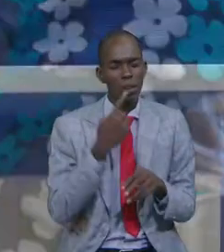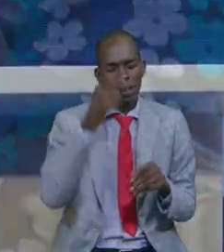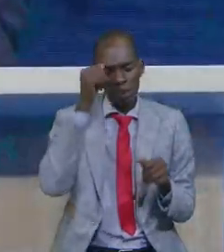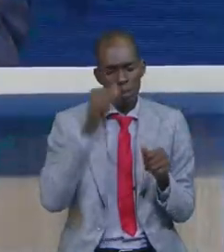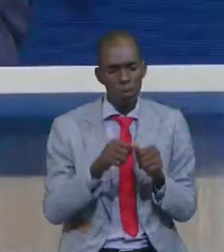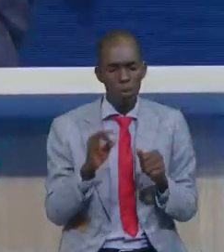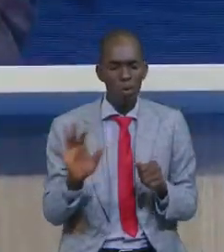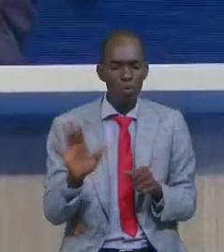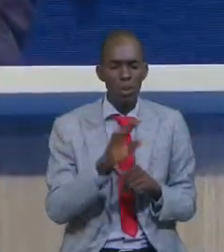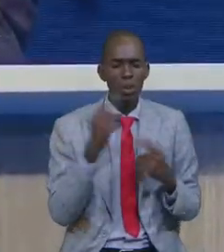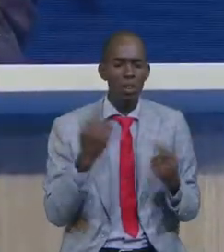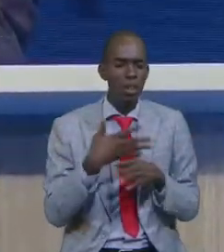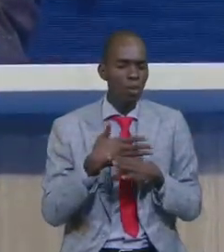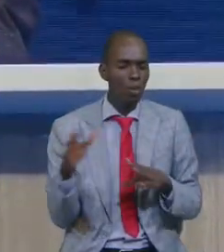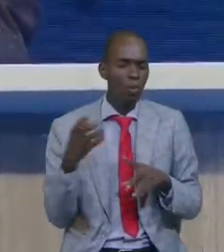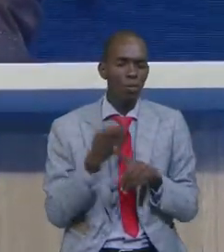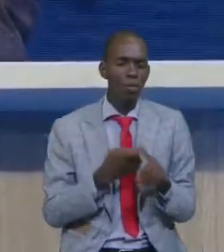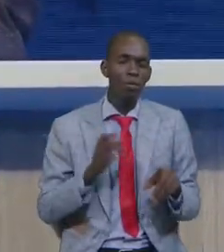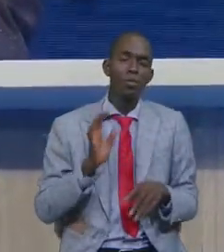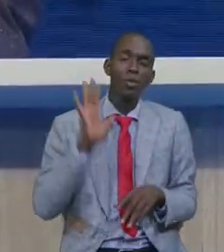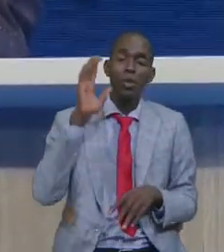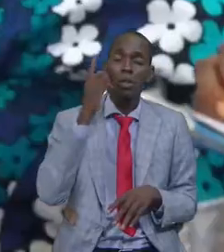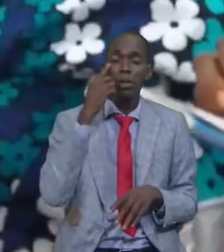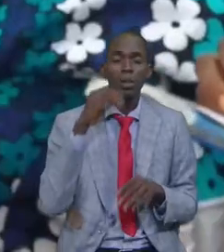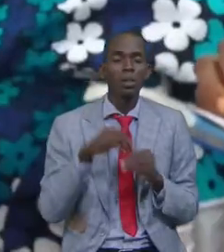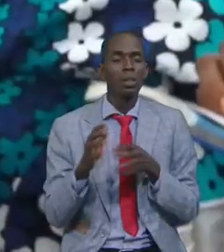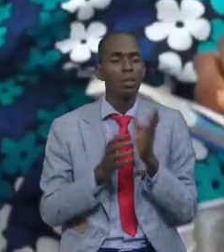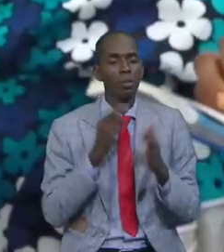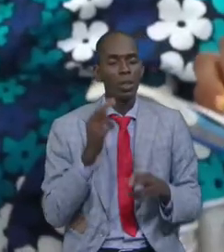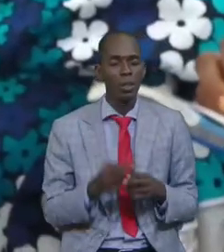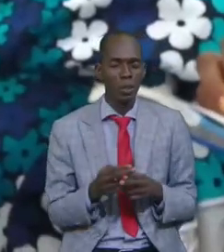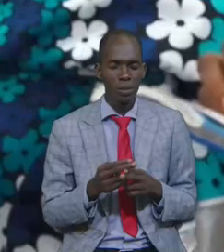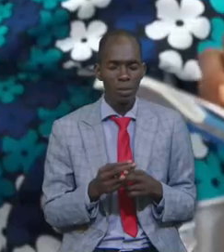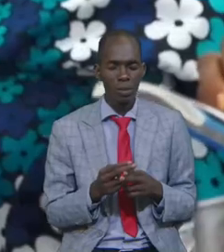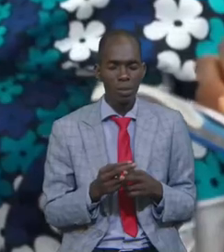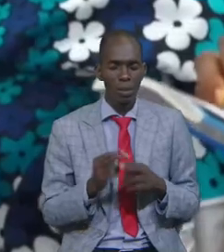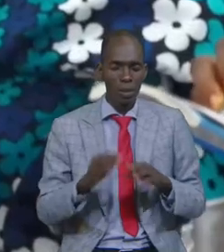sins away from your sight in Jesus' name.